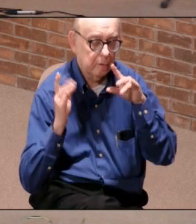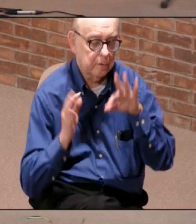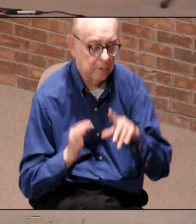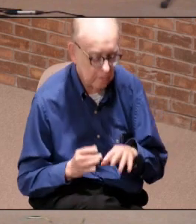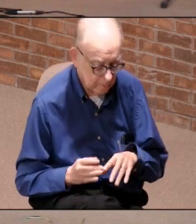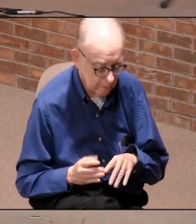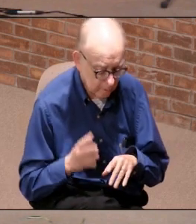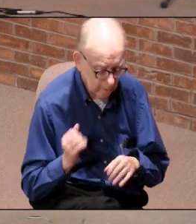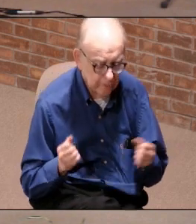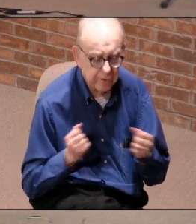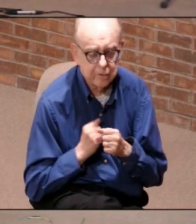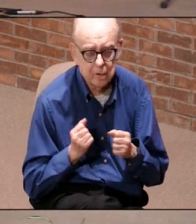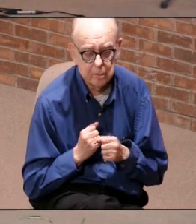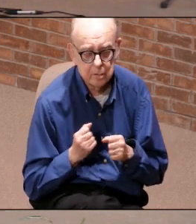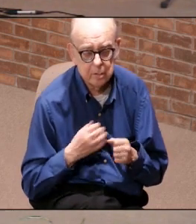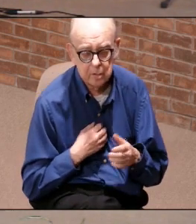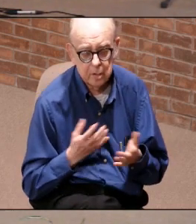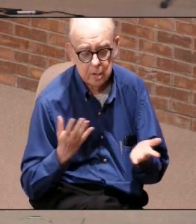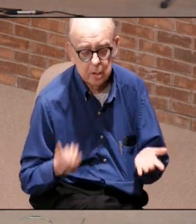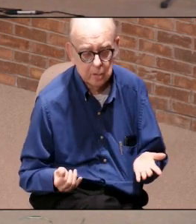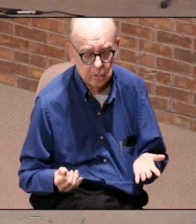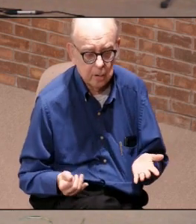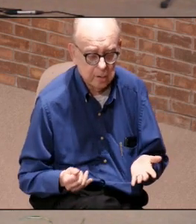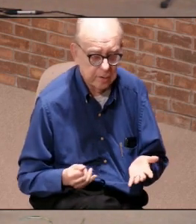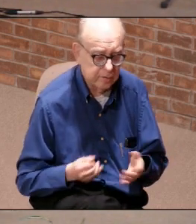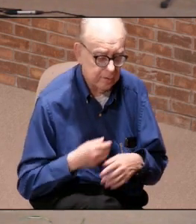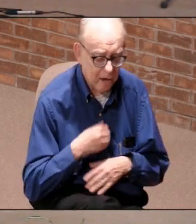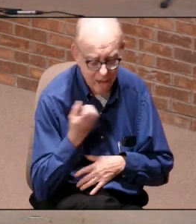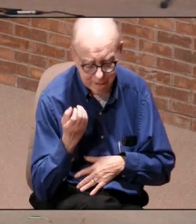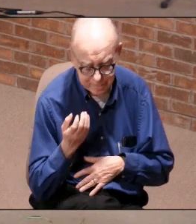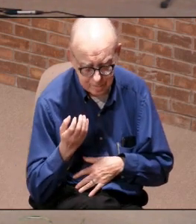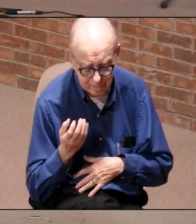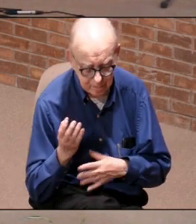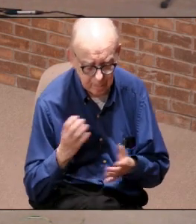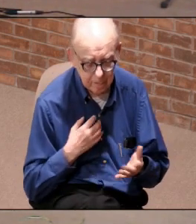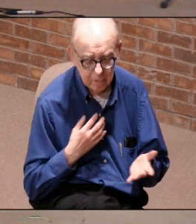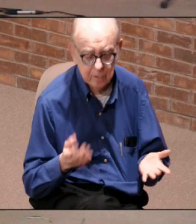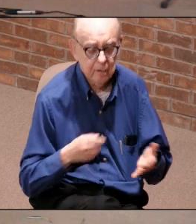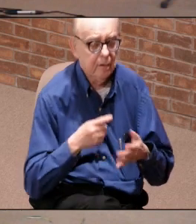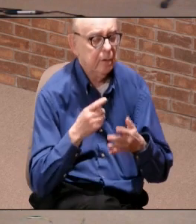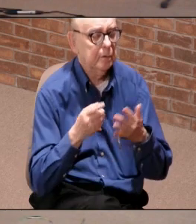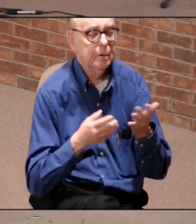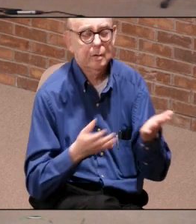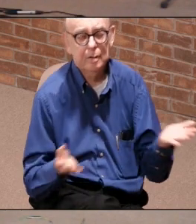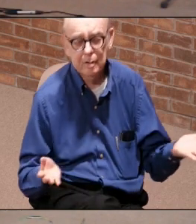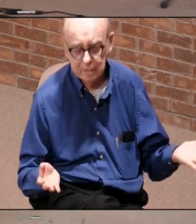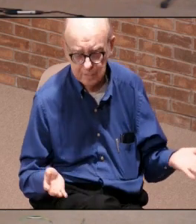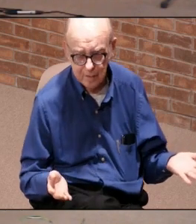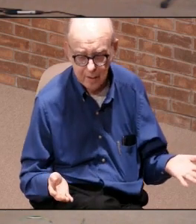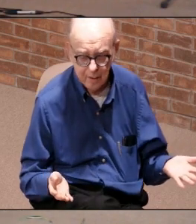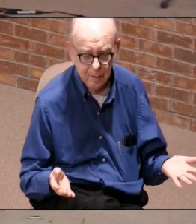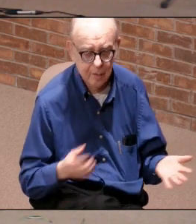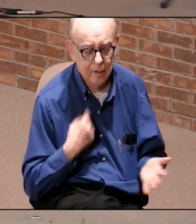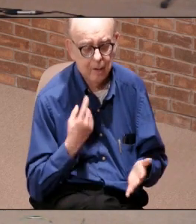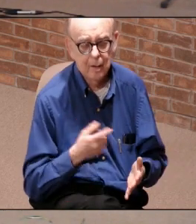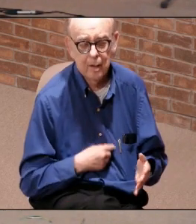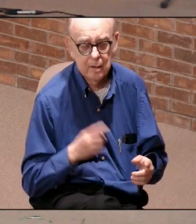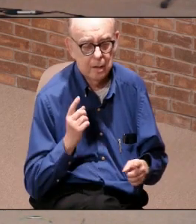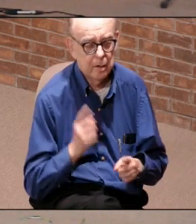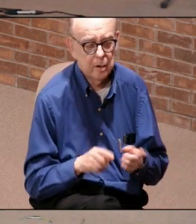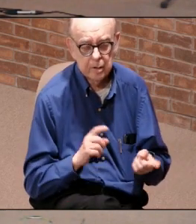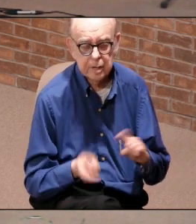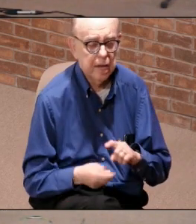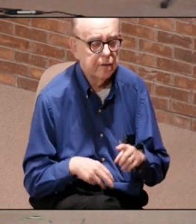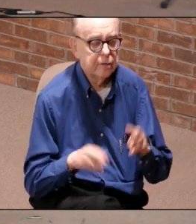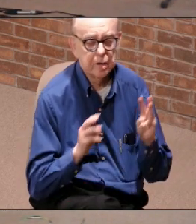grumble because it's cold. We grumble because it gets too hot. We grumble because this. We grumble because of that. And we can't change